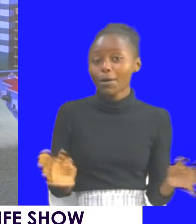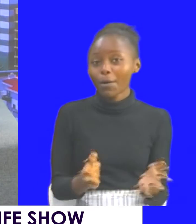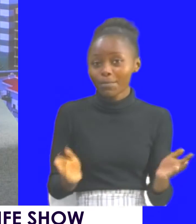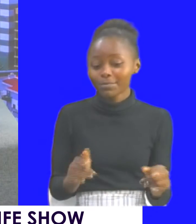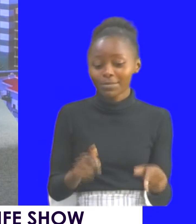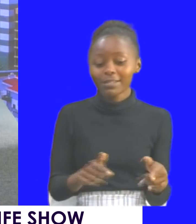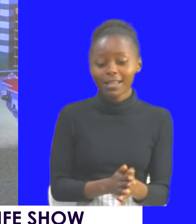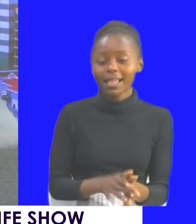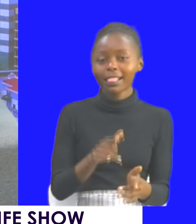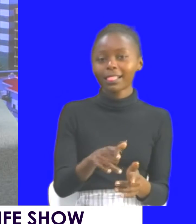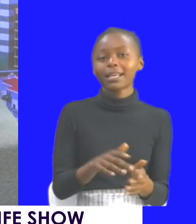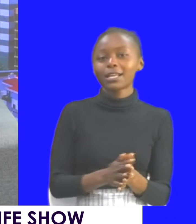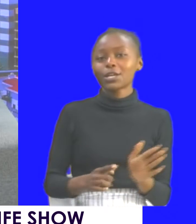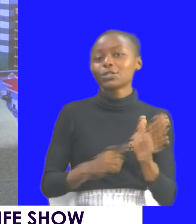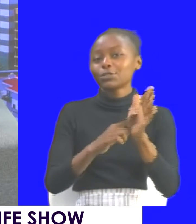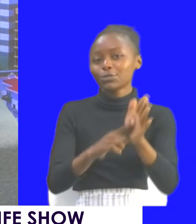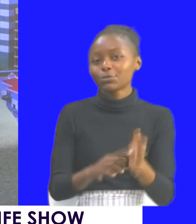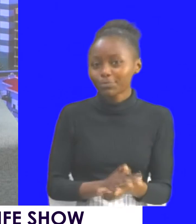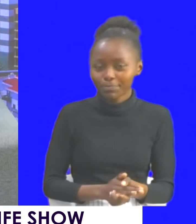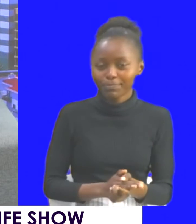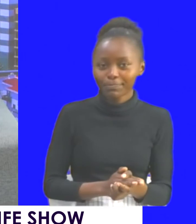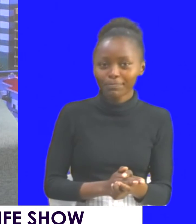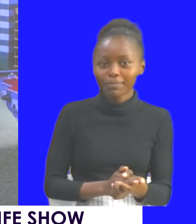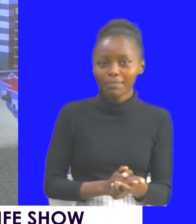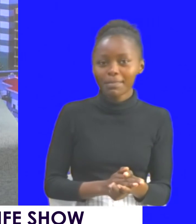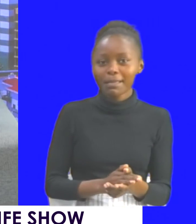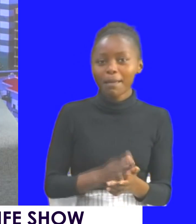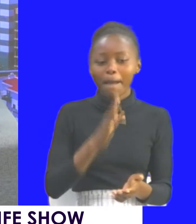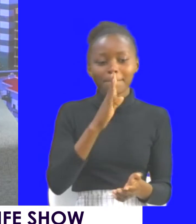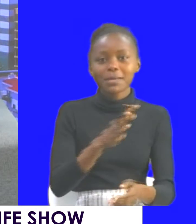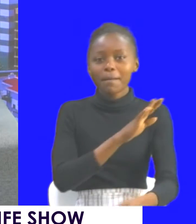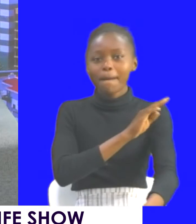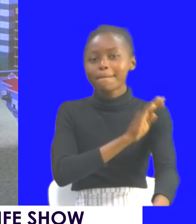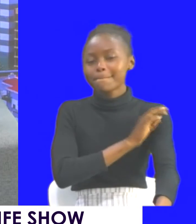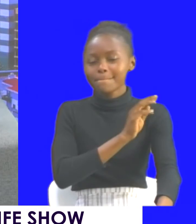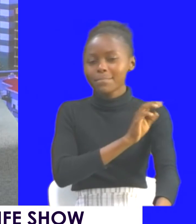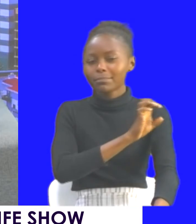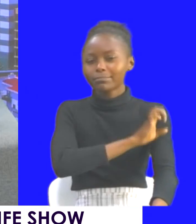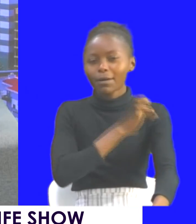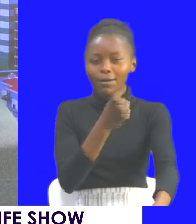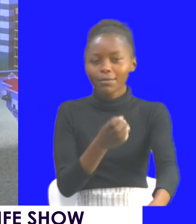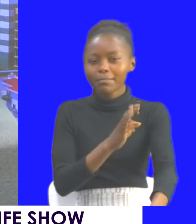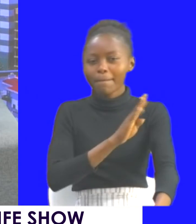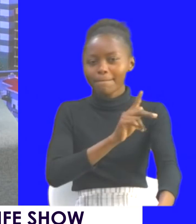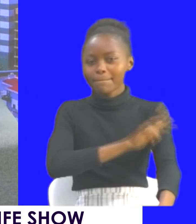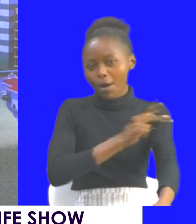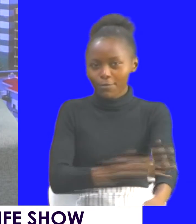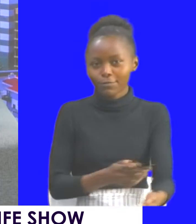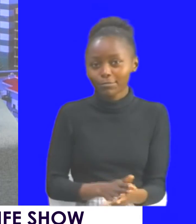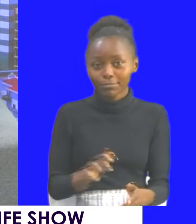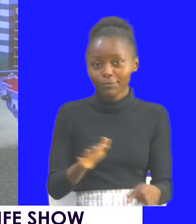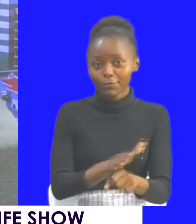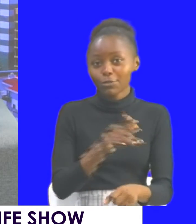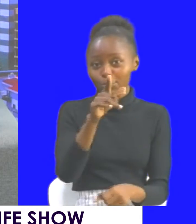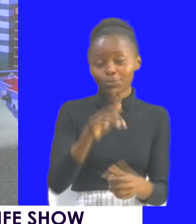be powerful to you as I'm talking to you about staying relevant. I believe